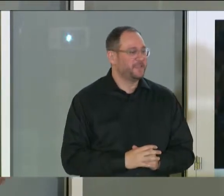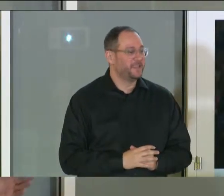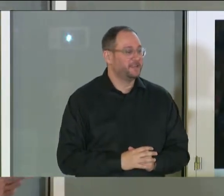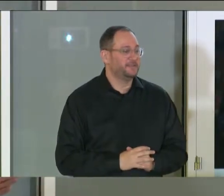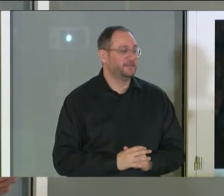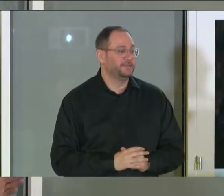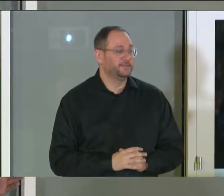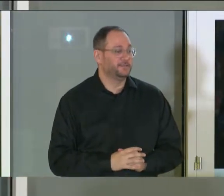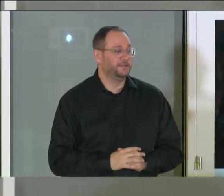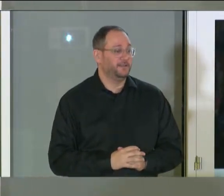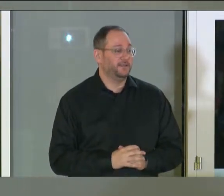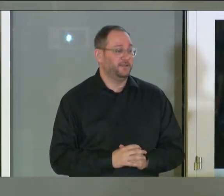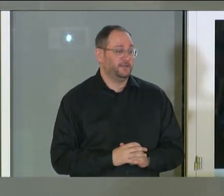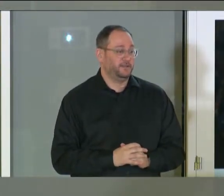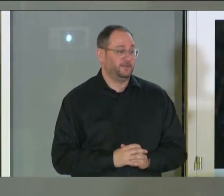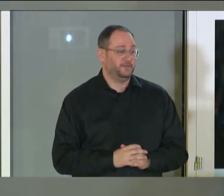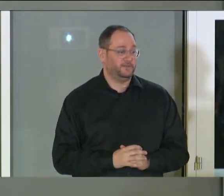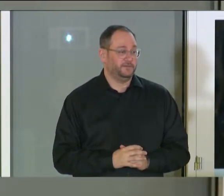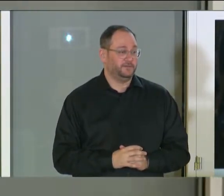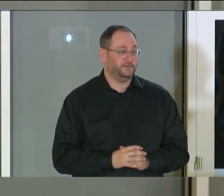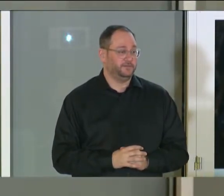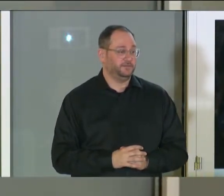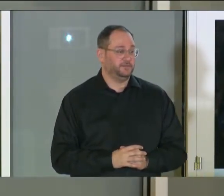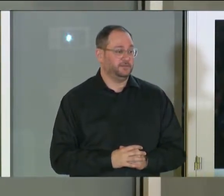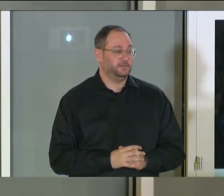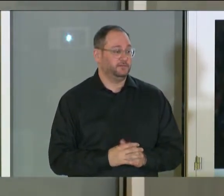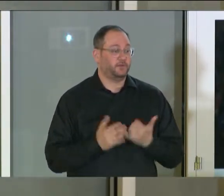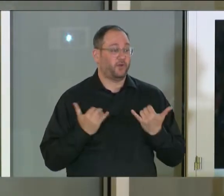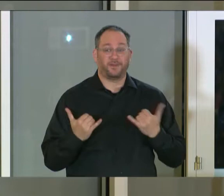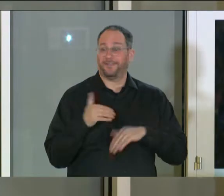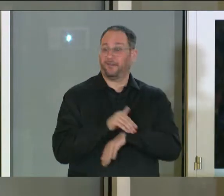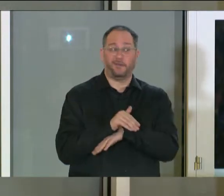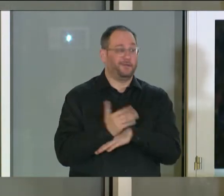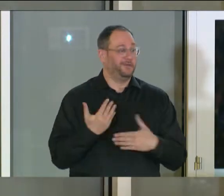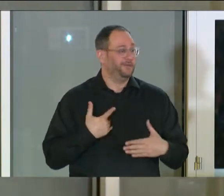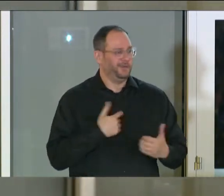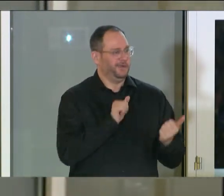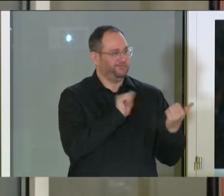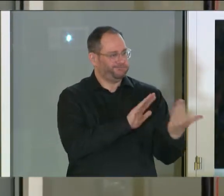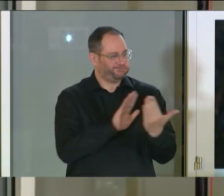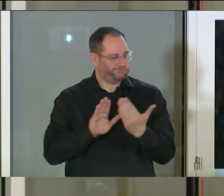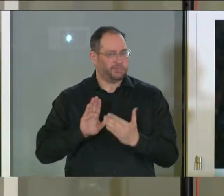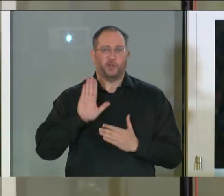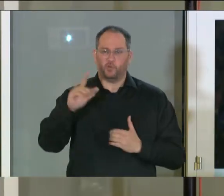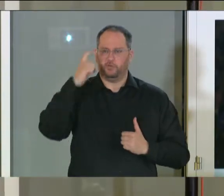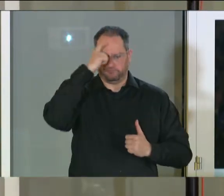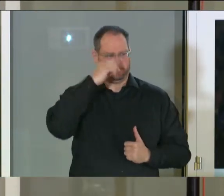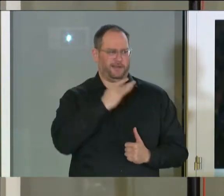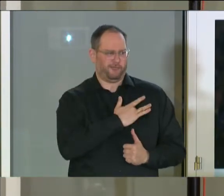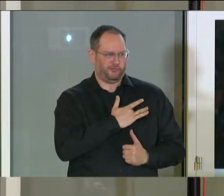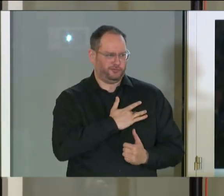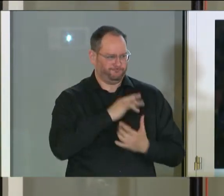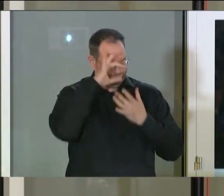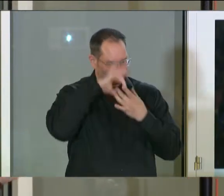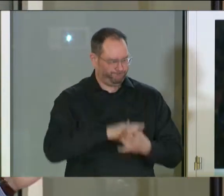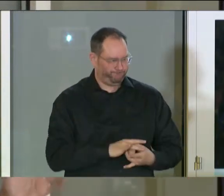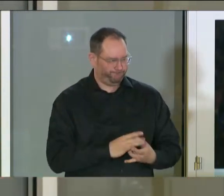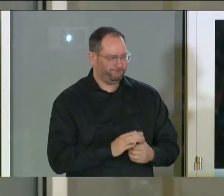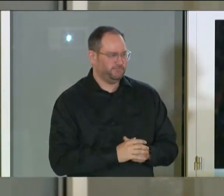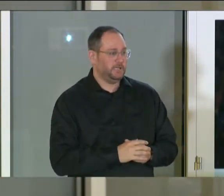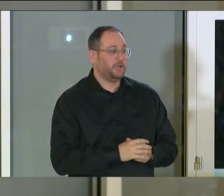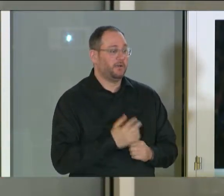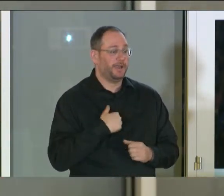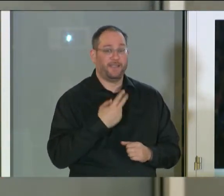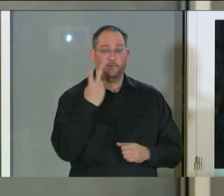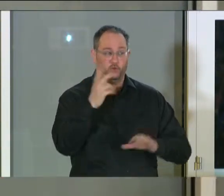to your heads and your hearts. I represent two of the clusters up here, jobs and economic opportunity and